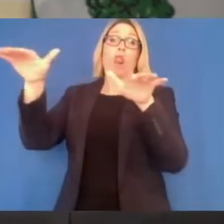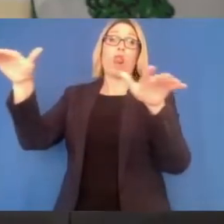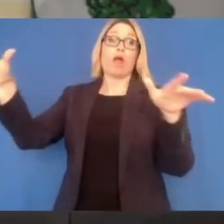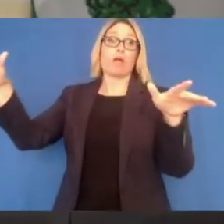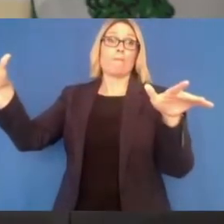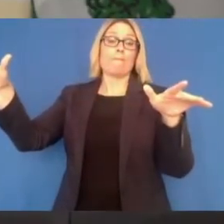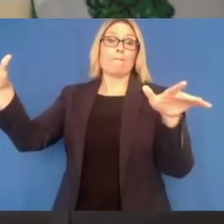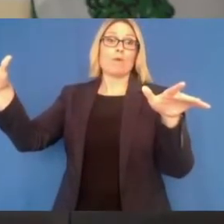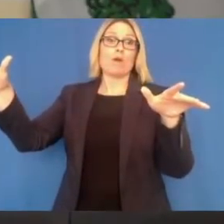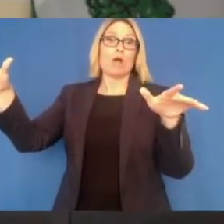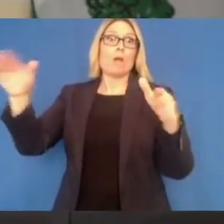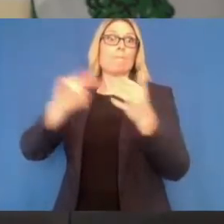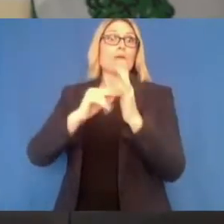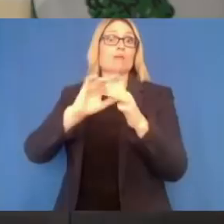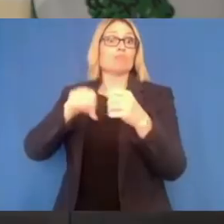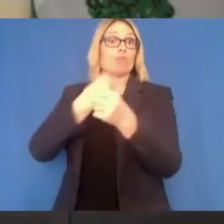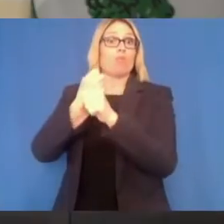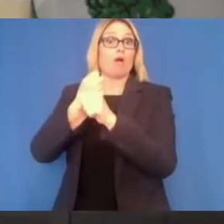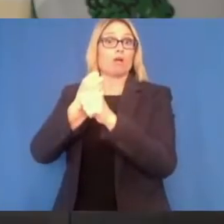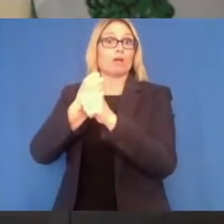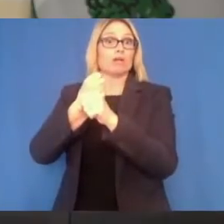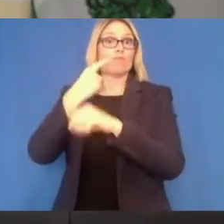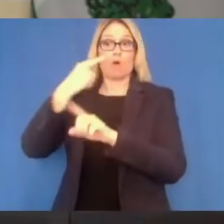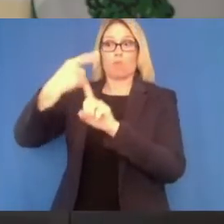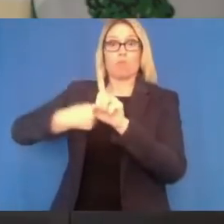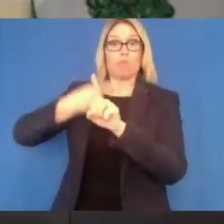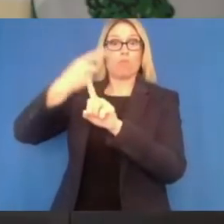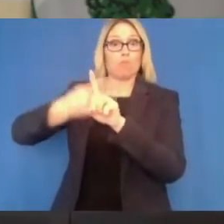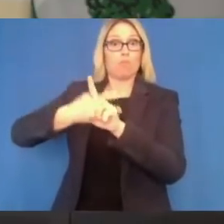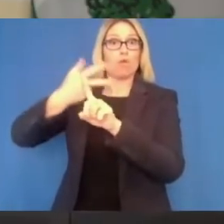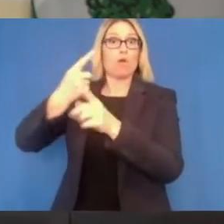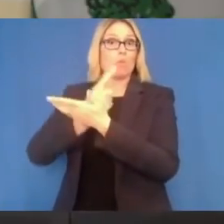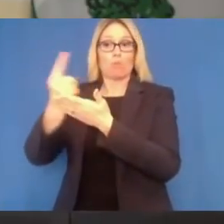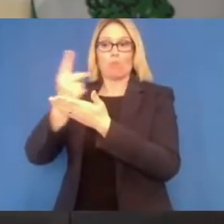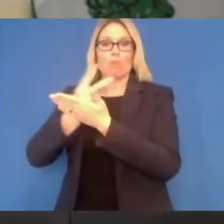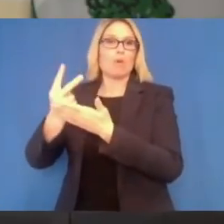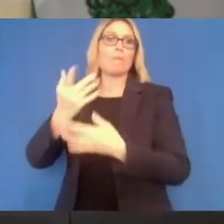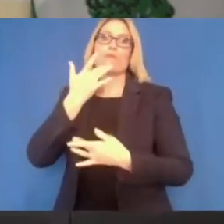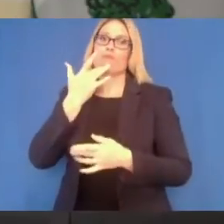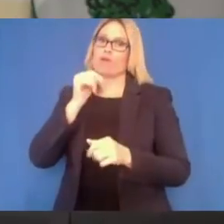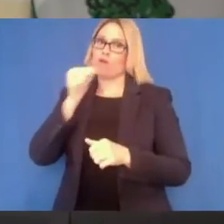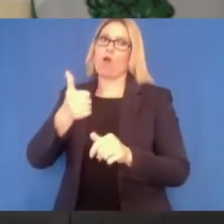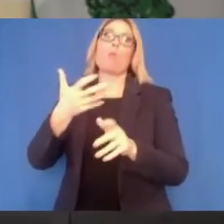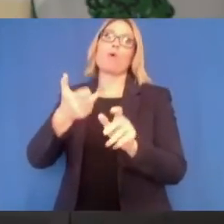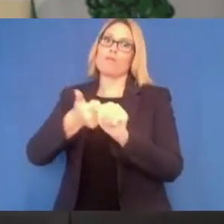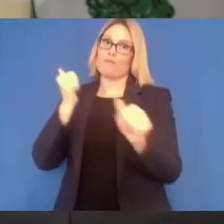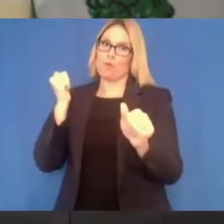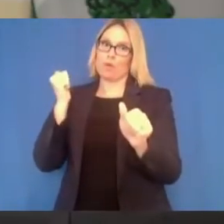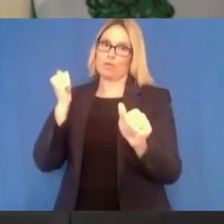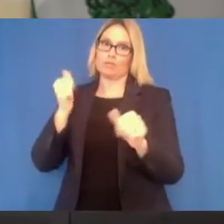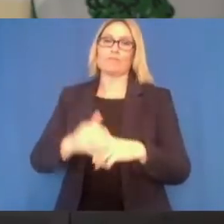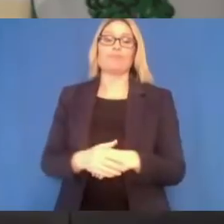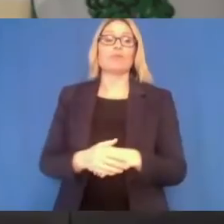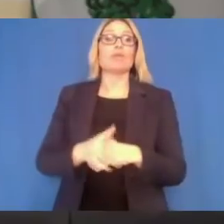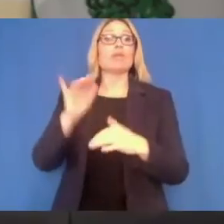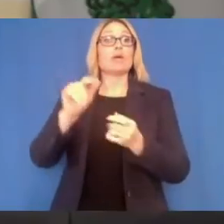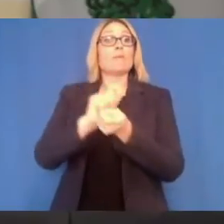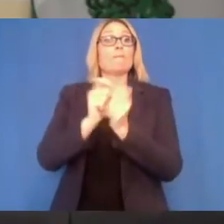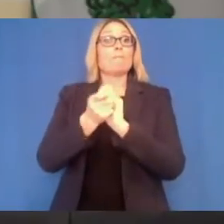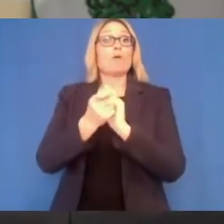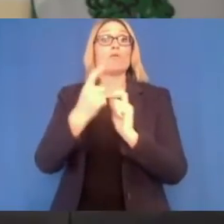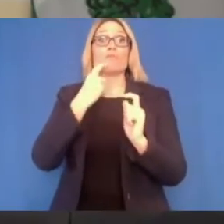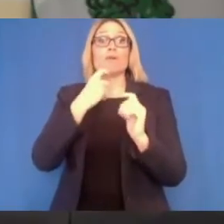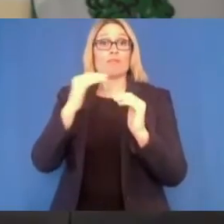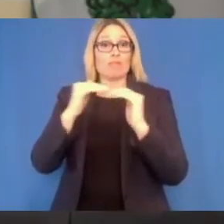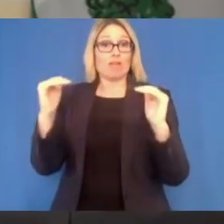extended period of lockdown for weeks or even months. That is not what we want in this province. The modified red level will mean different things